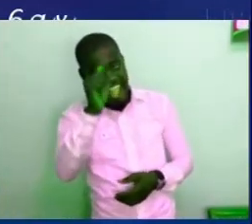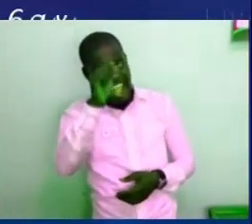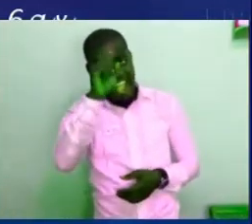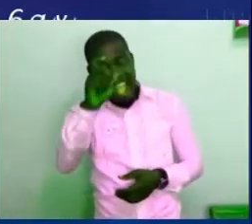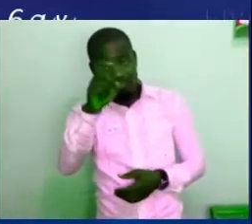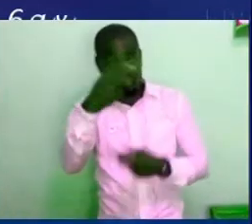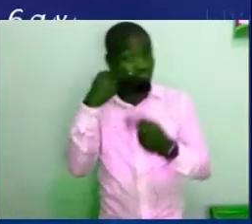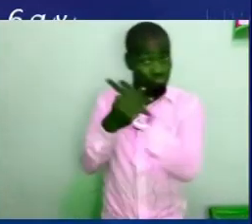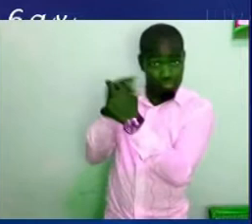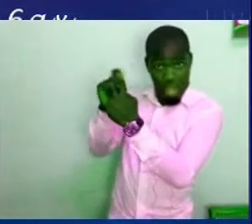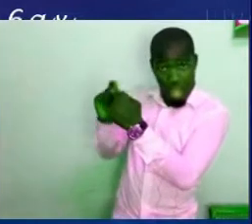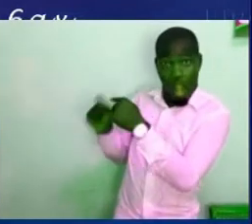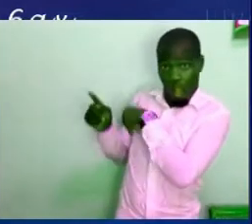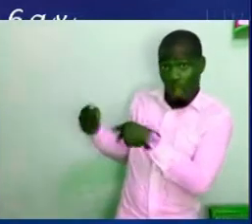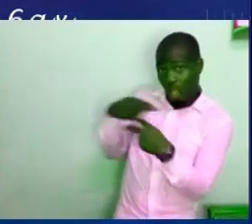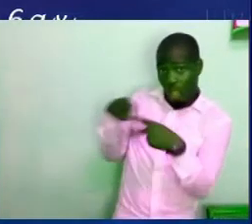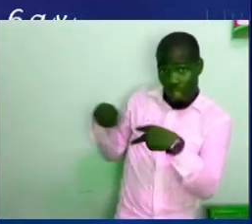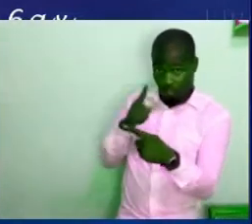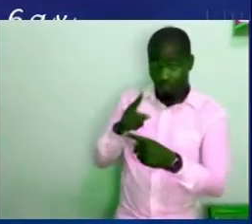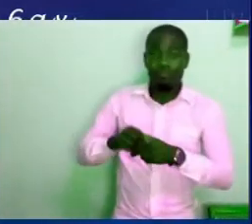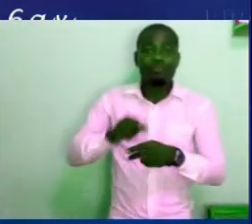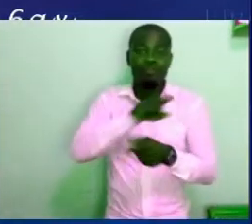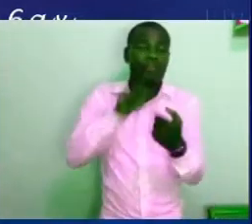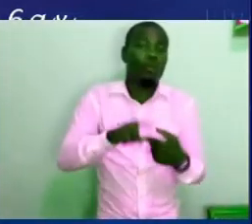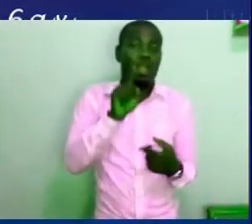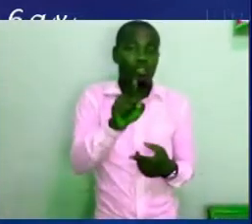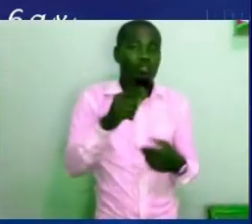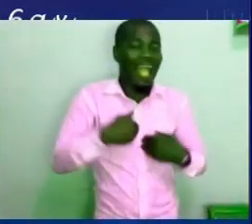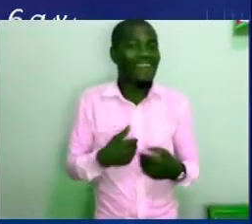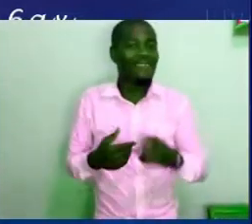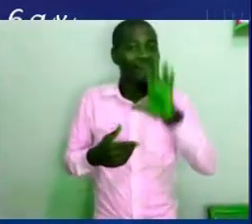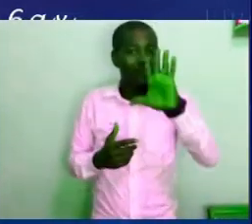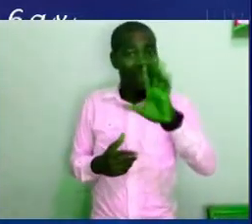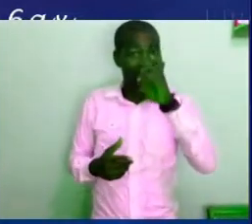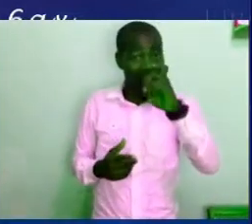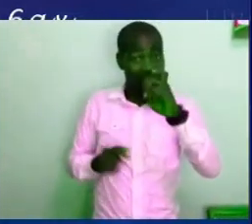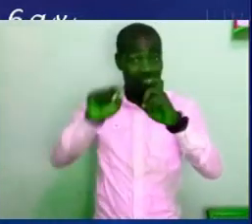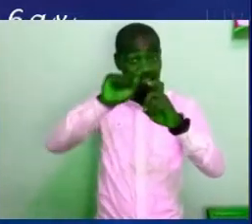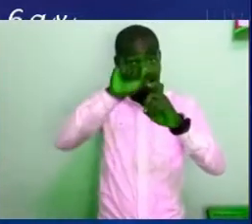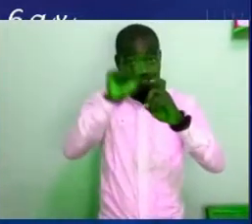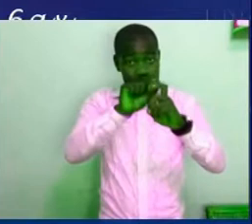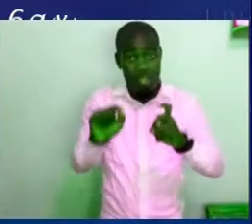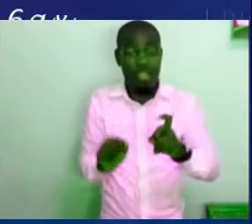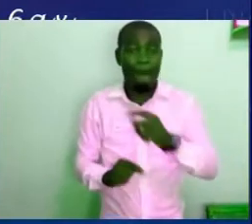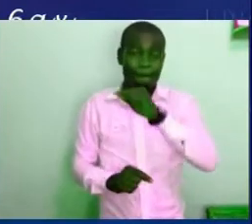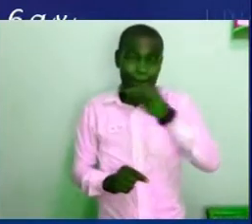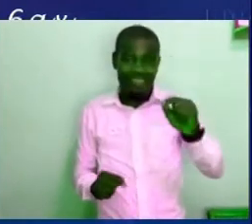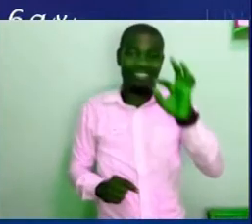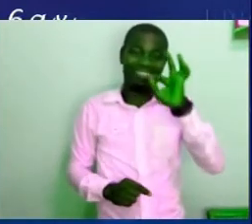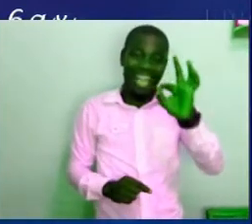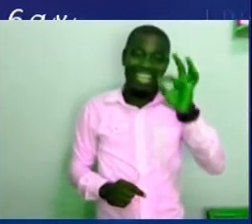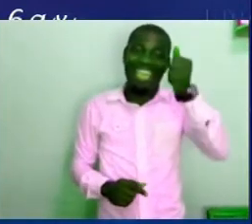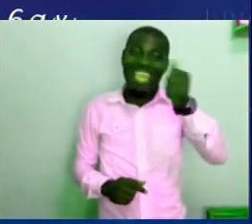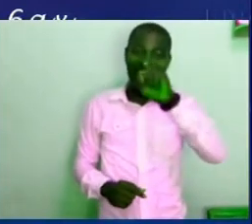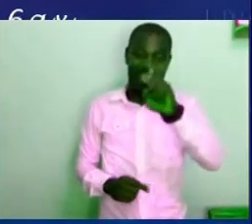squared minus 3ax minus 6ax, and adding this together, we are going to have 5x